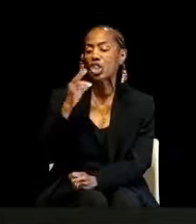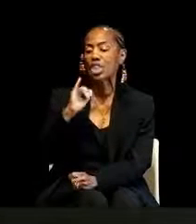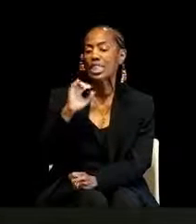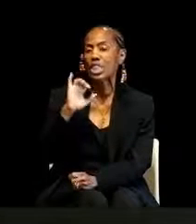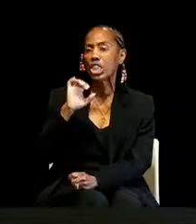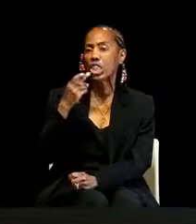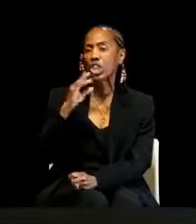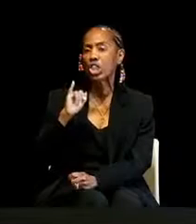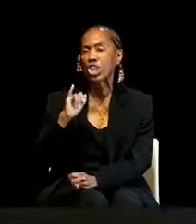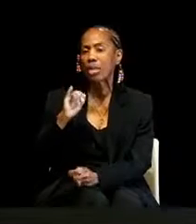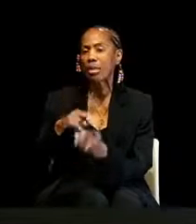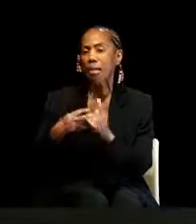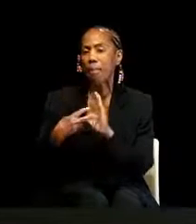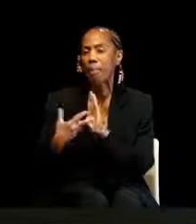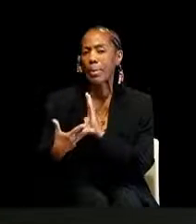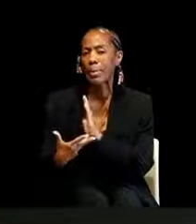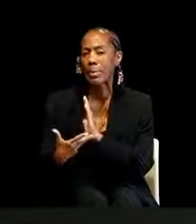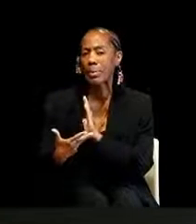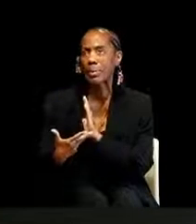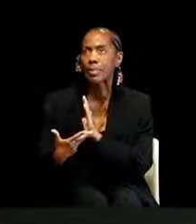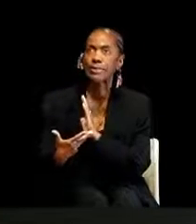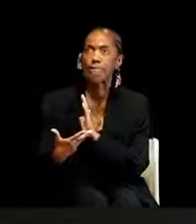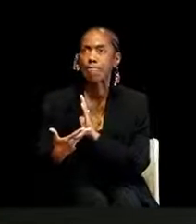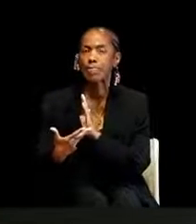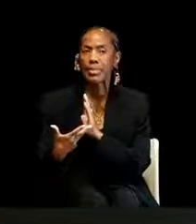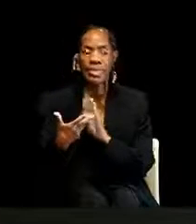being, yeah.